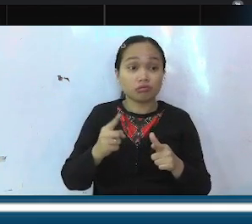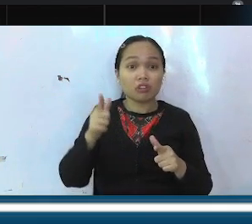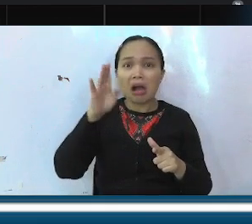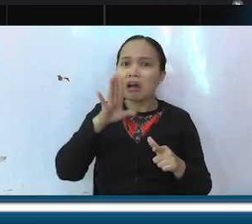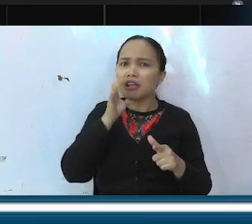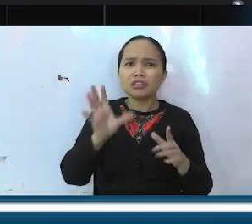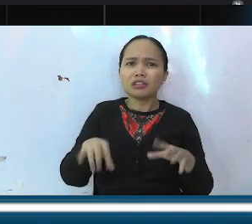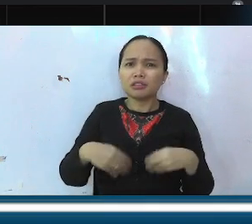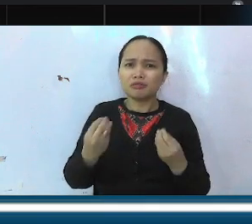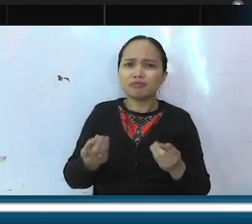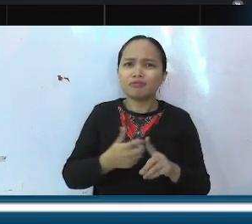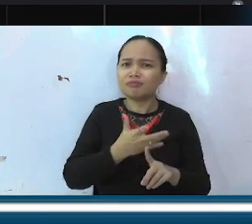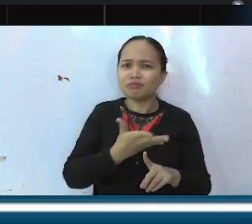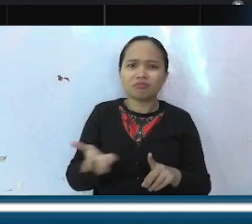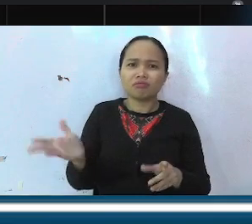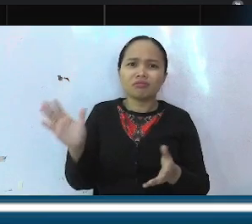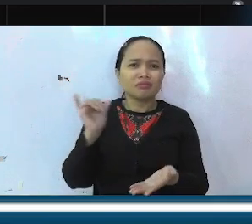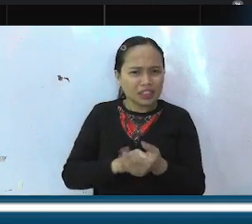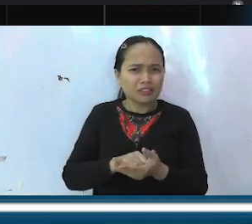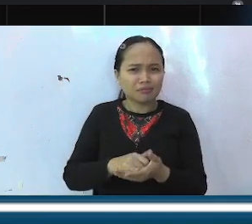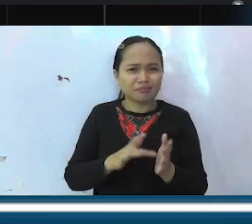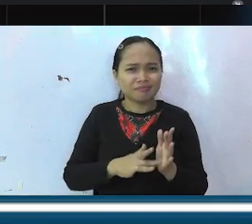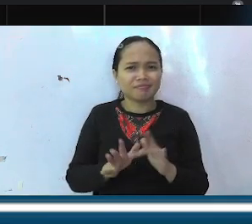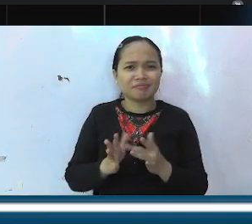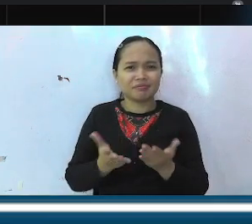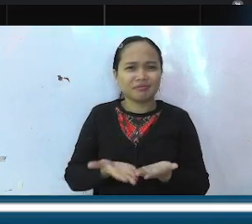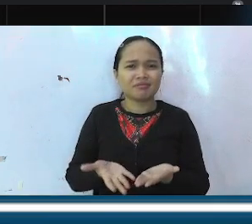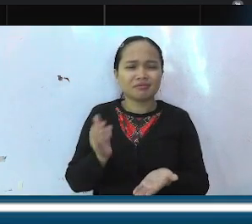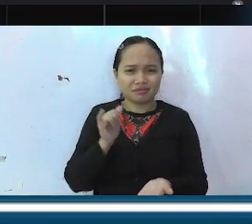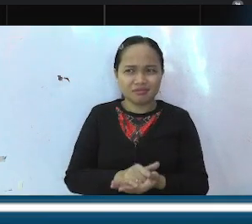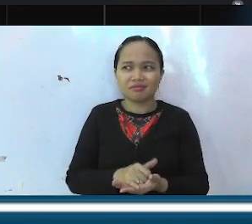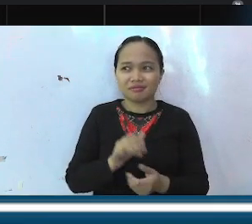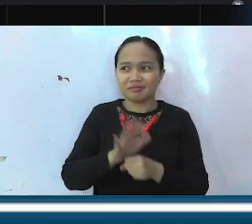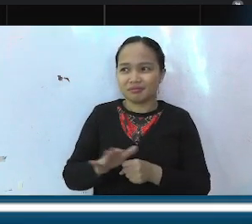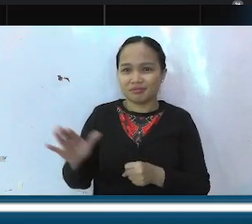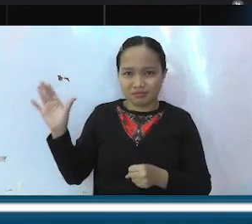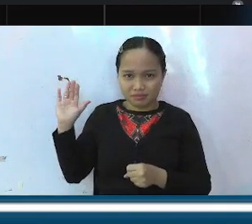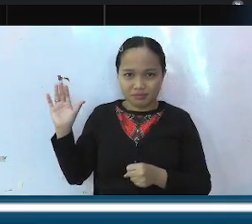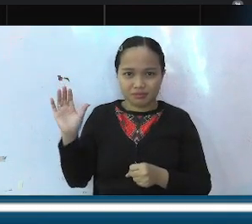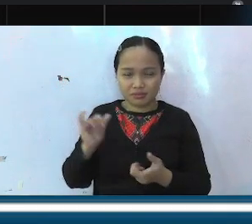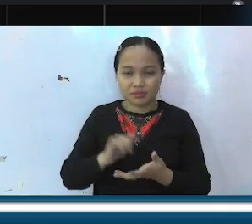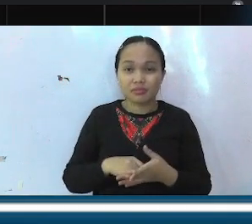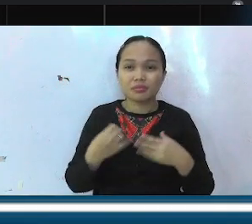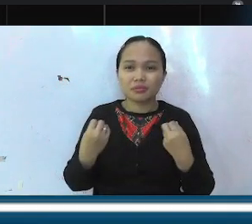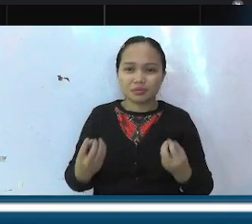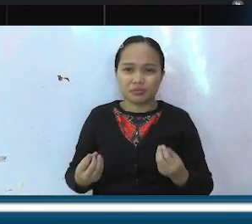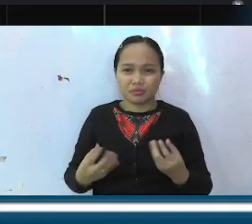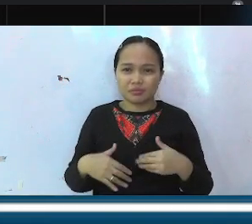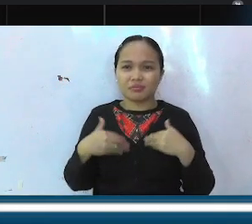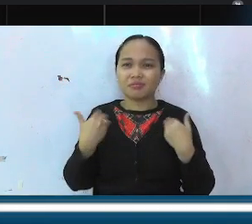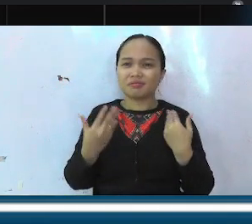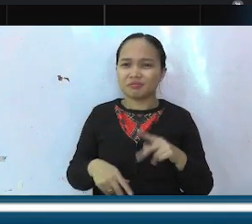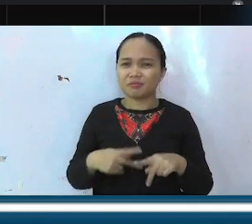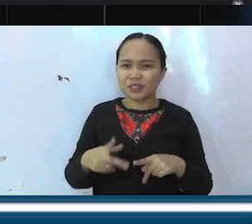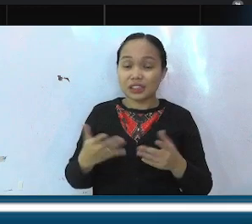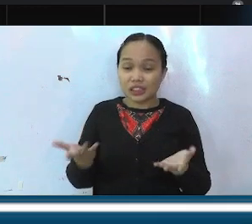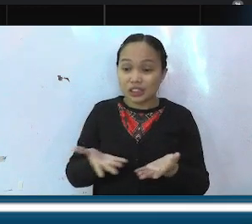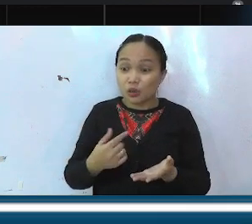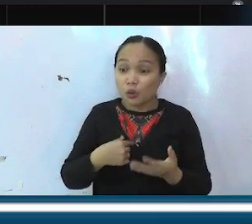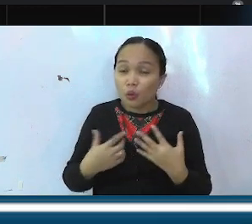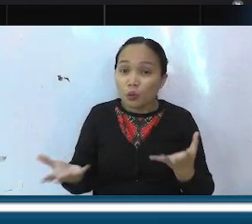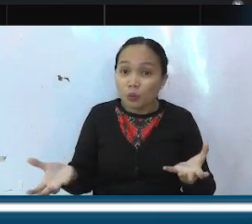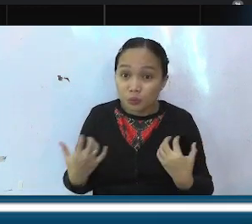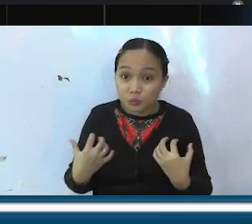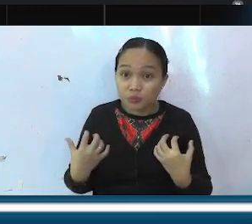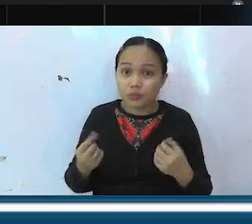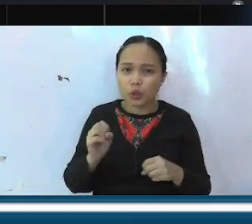that's right. That's right. That's the Bible. That's right. A promise. Amen. That's right. You know, too many young people, here's what they want. Here's